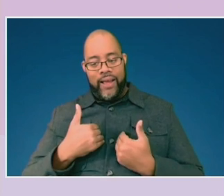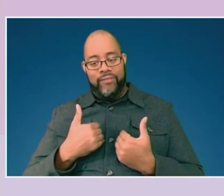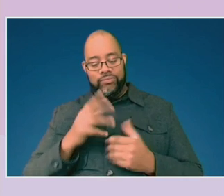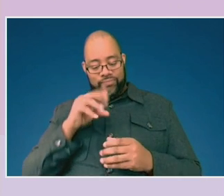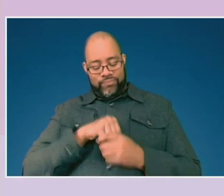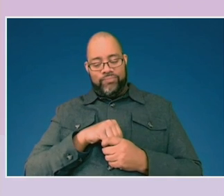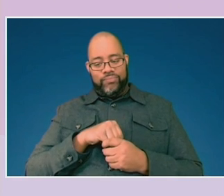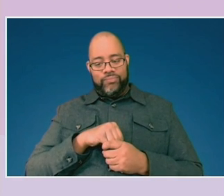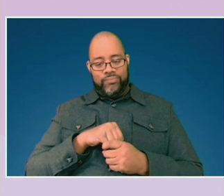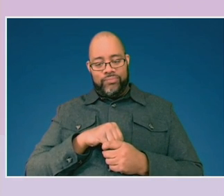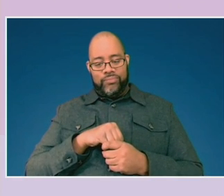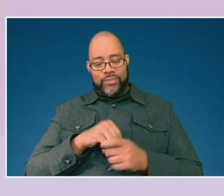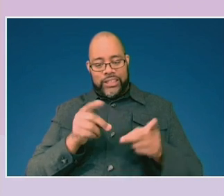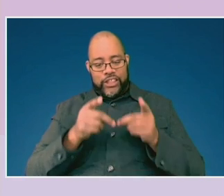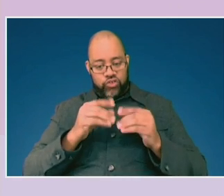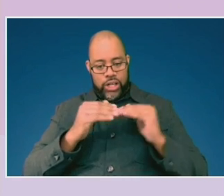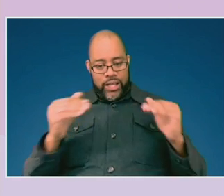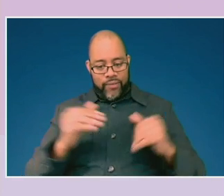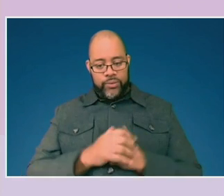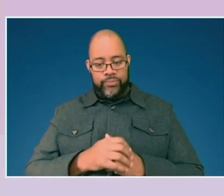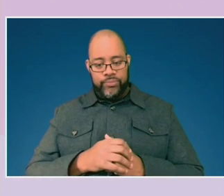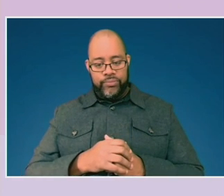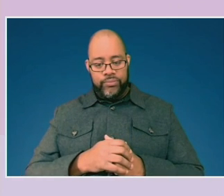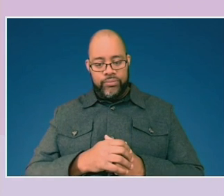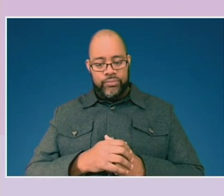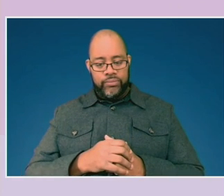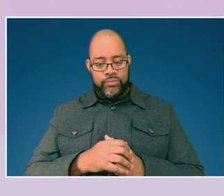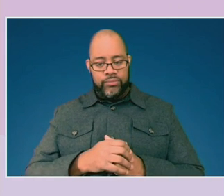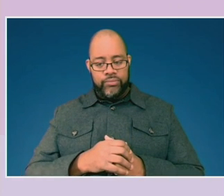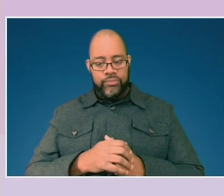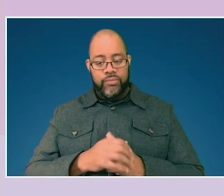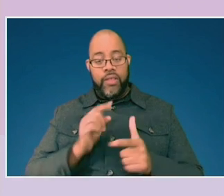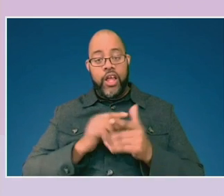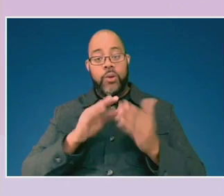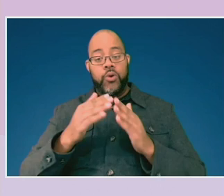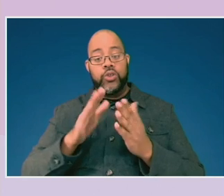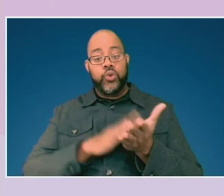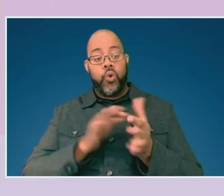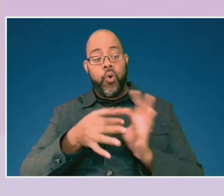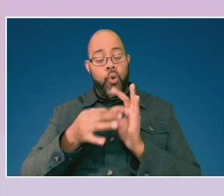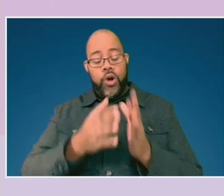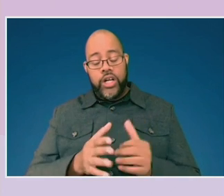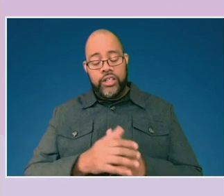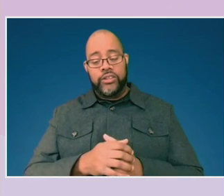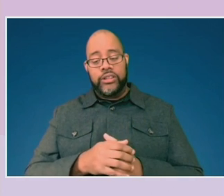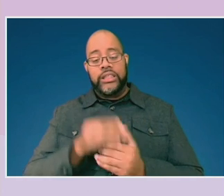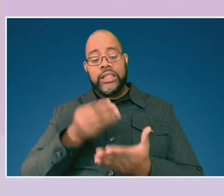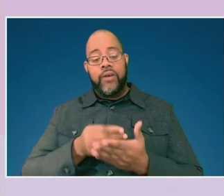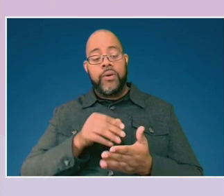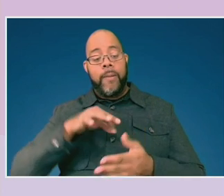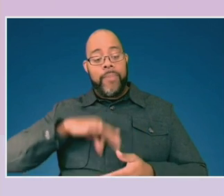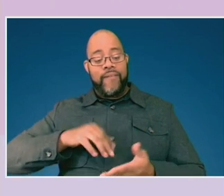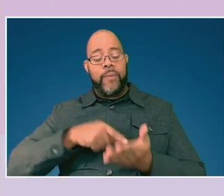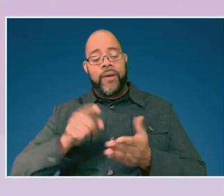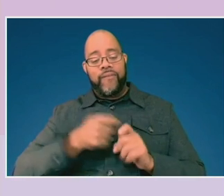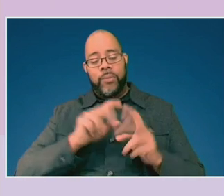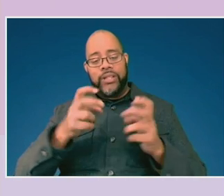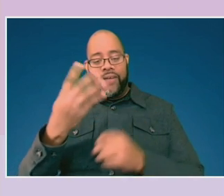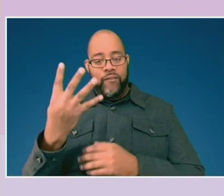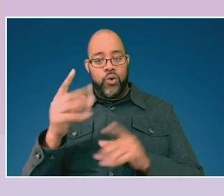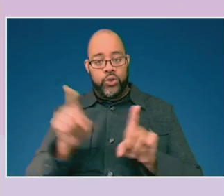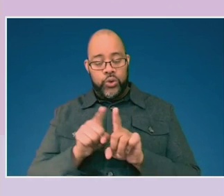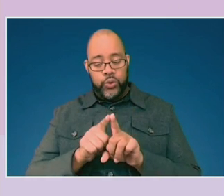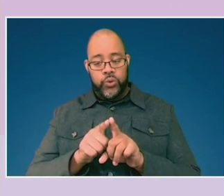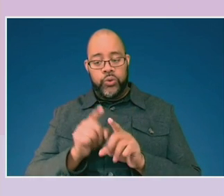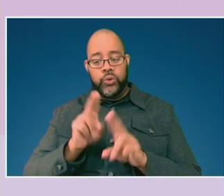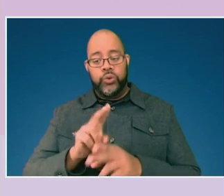at the district level. And then our community school coordinator salaries and benefits are paid out of Title IV as well. We use Title